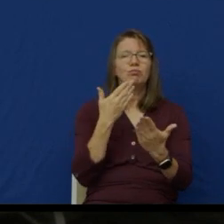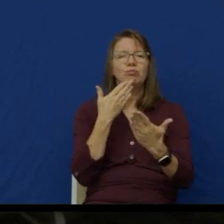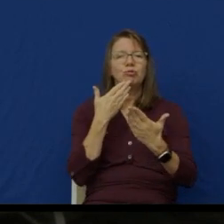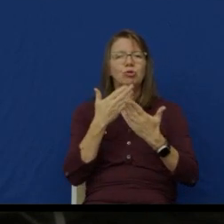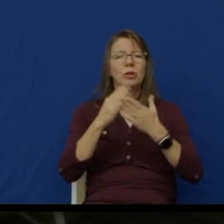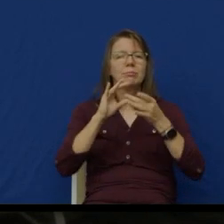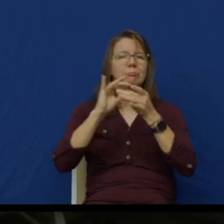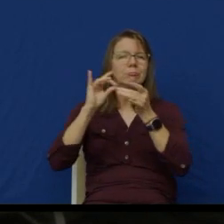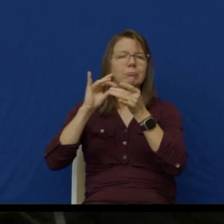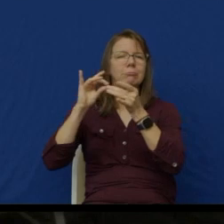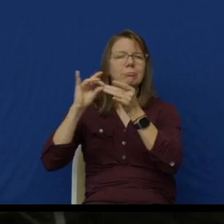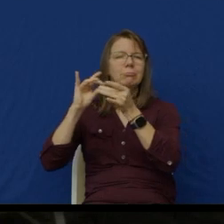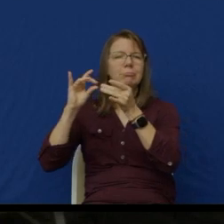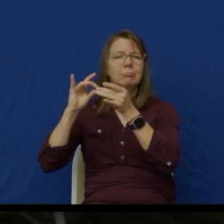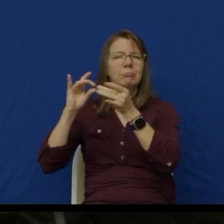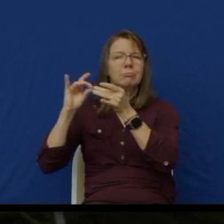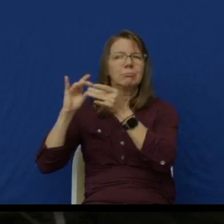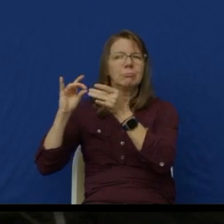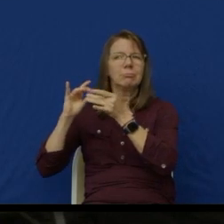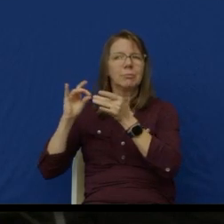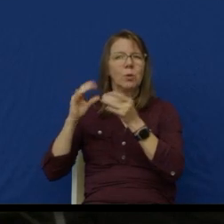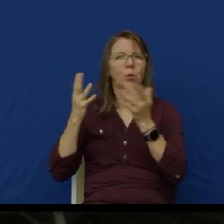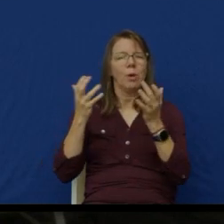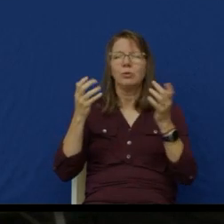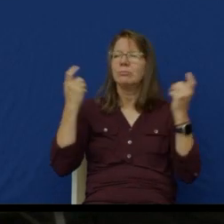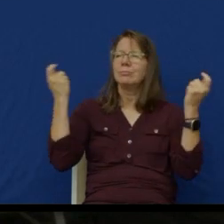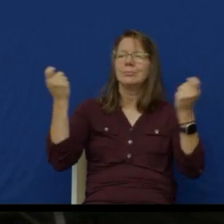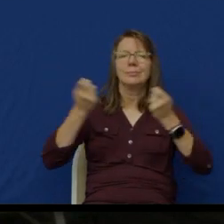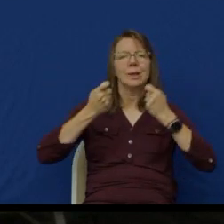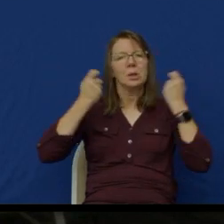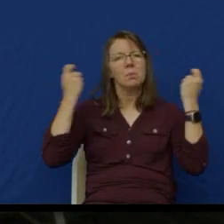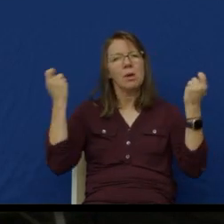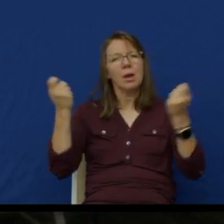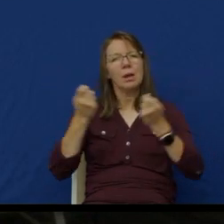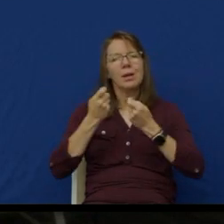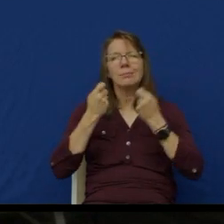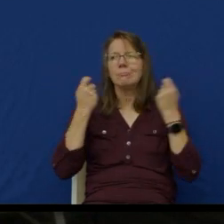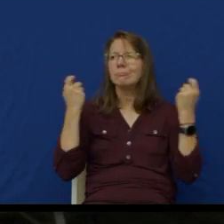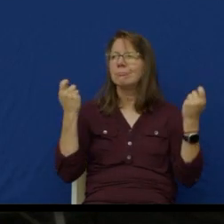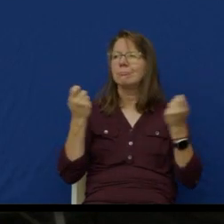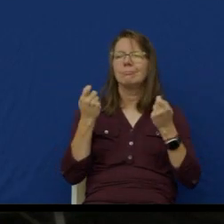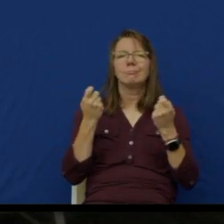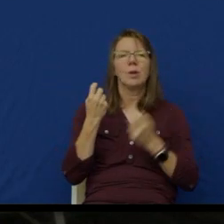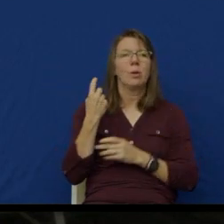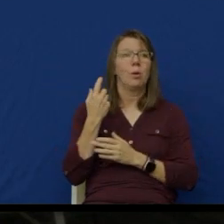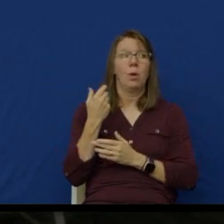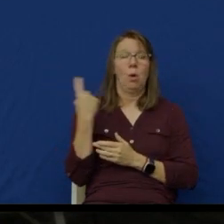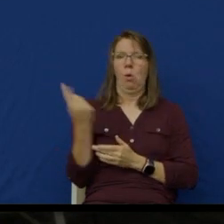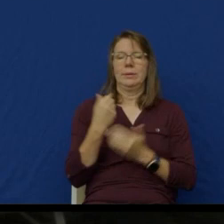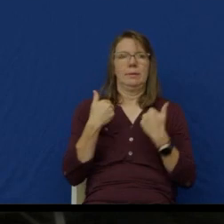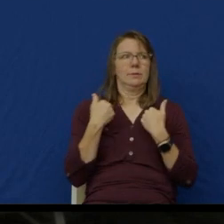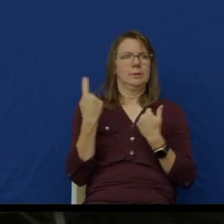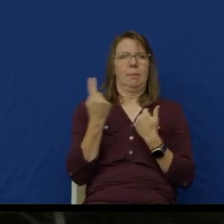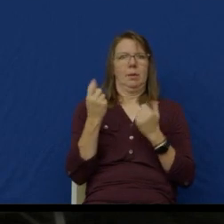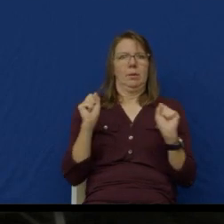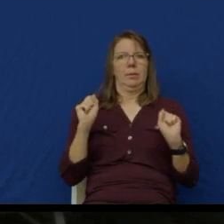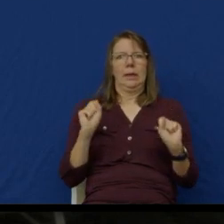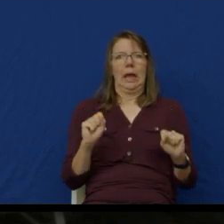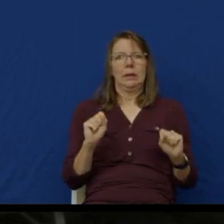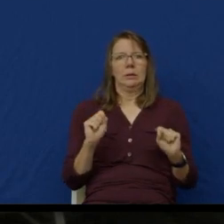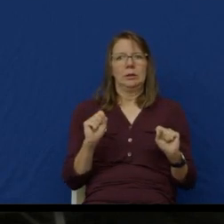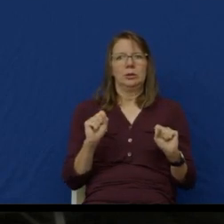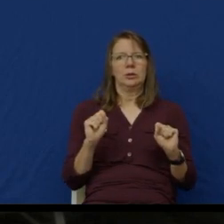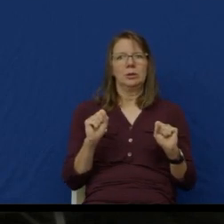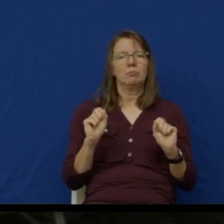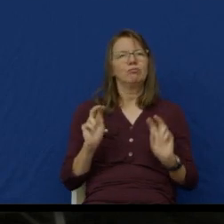can celebrate these victories, because there's always something to admire and